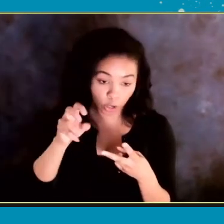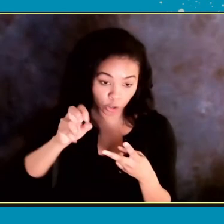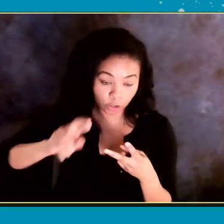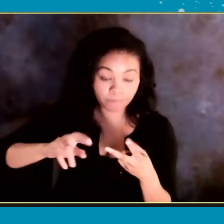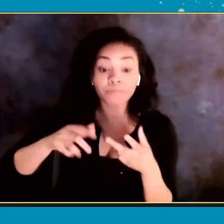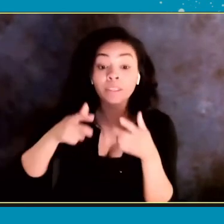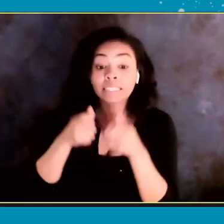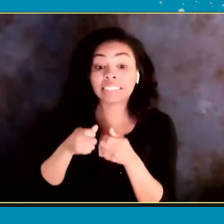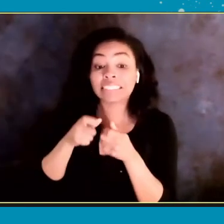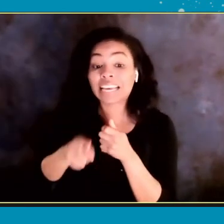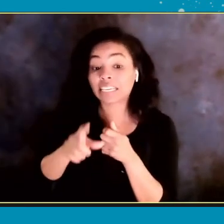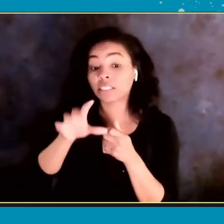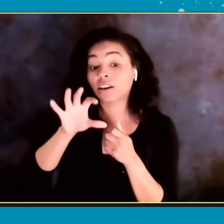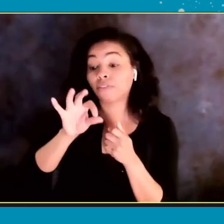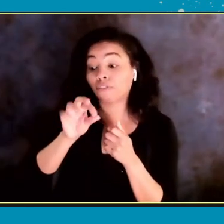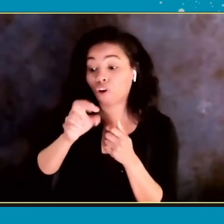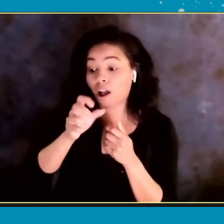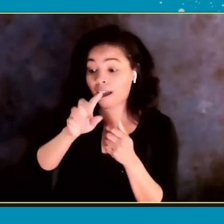to